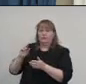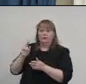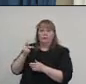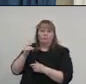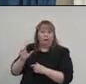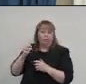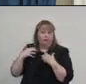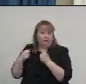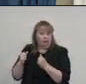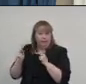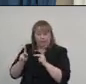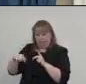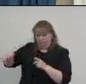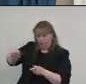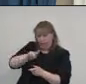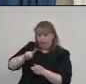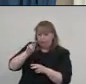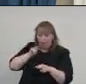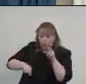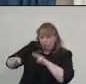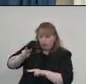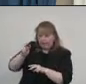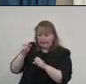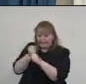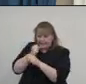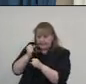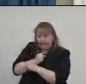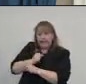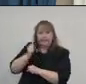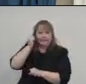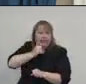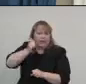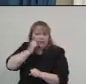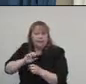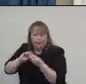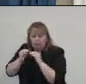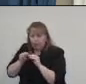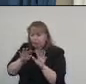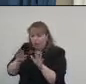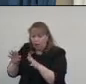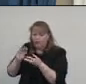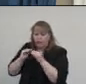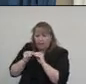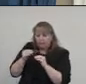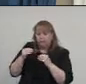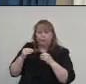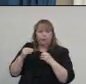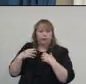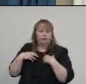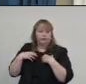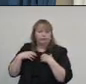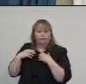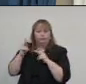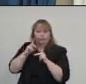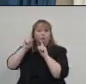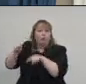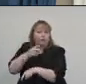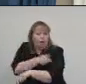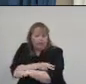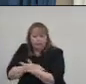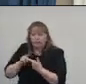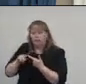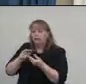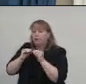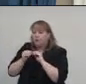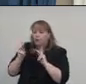all. And then at a hospital association that is unwilling to share their reports with us directly. Governor, earlier month, we told them that they're having